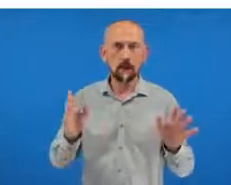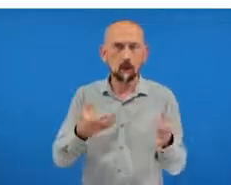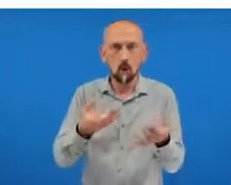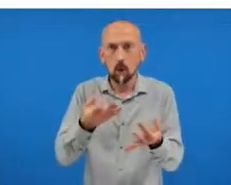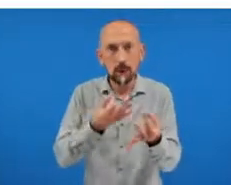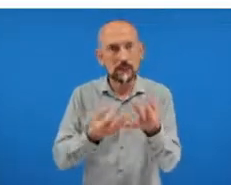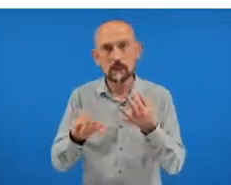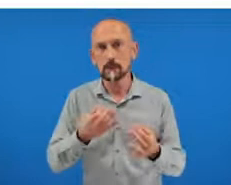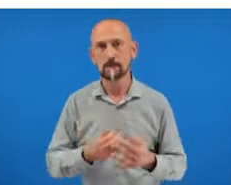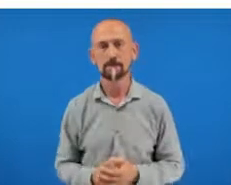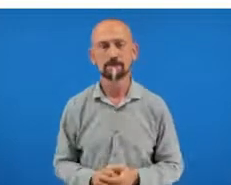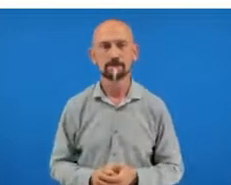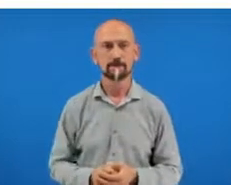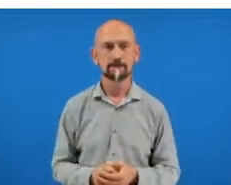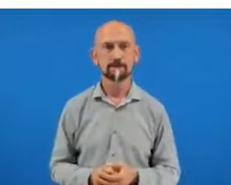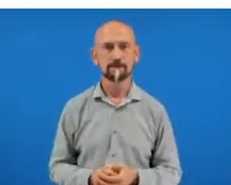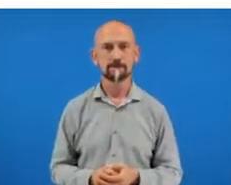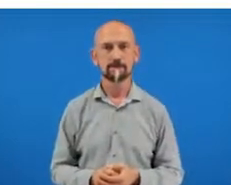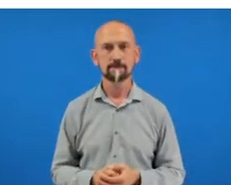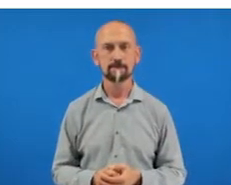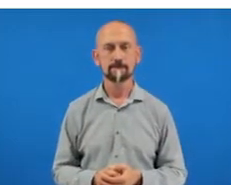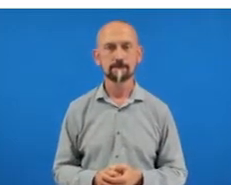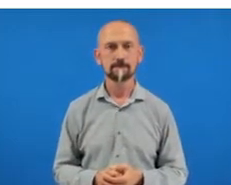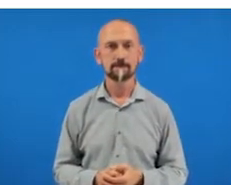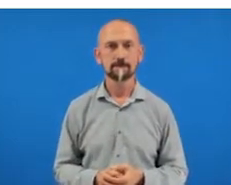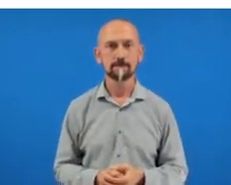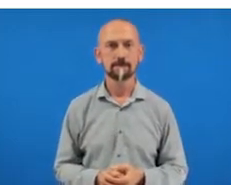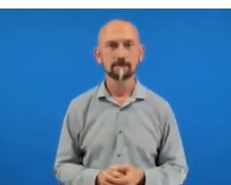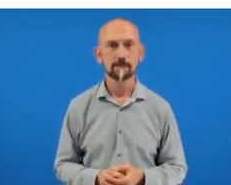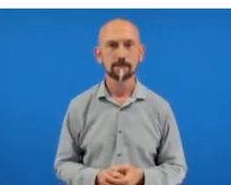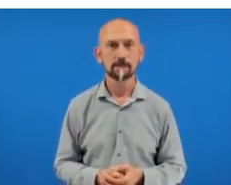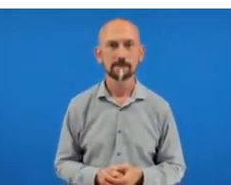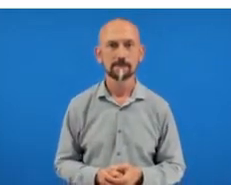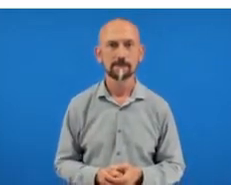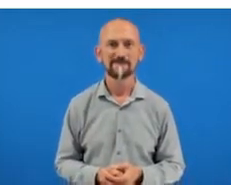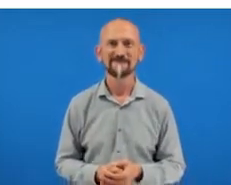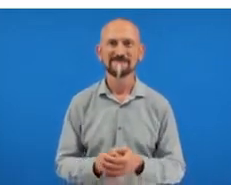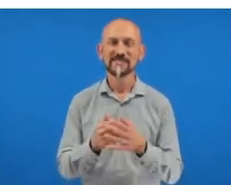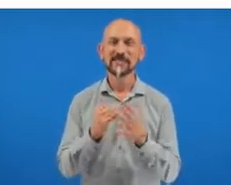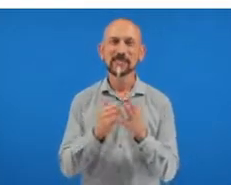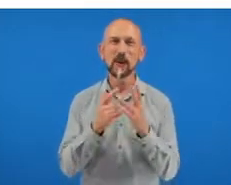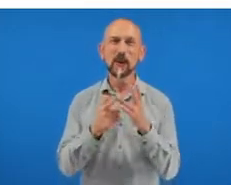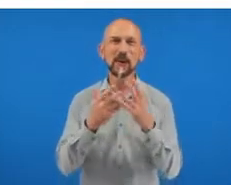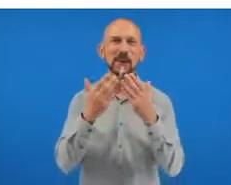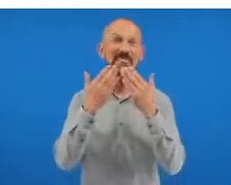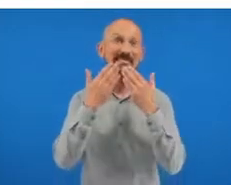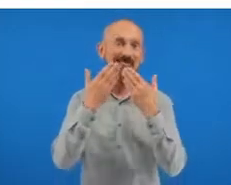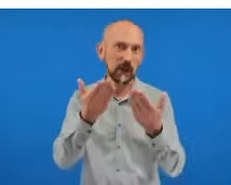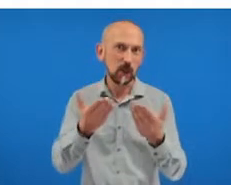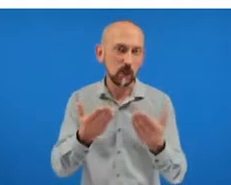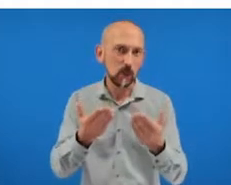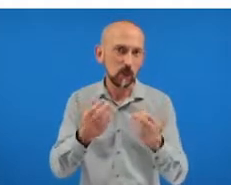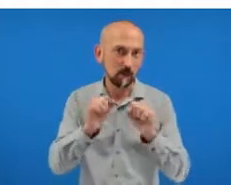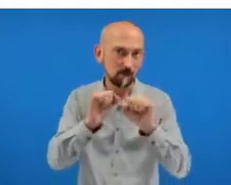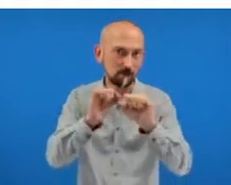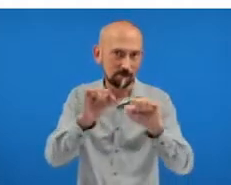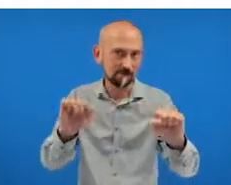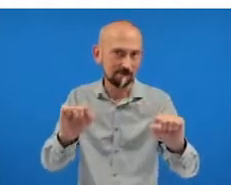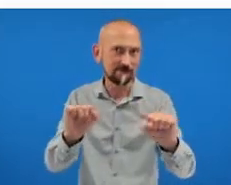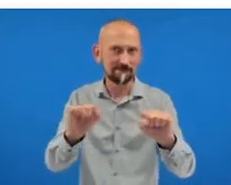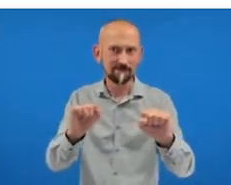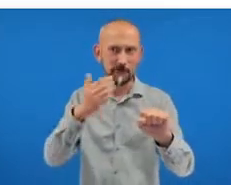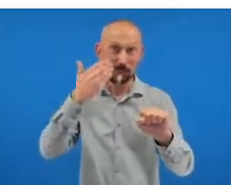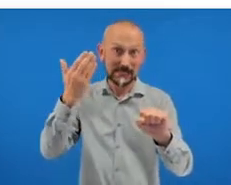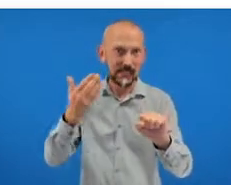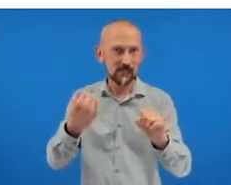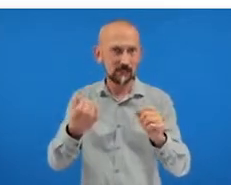panel questions, please. So thank you, everybody, for your presentations, and it